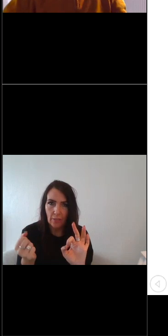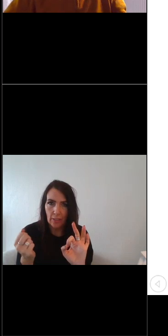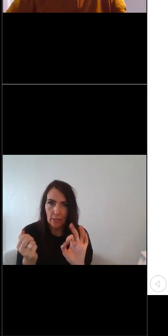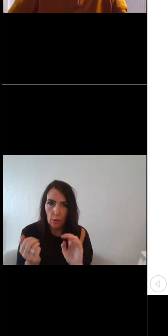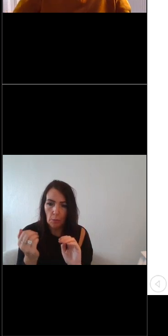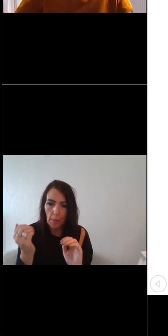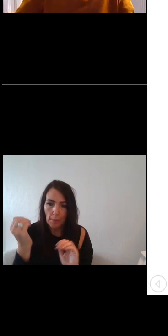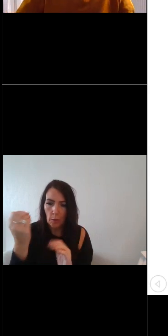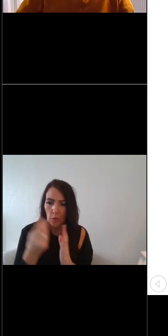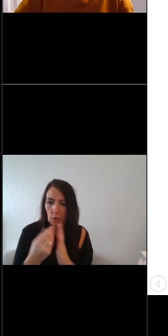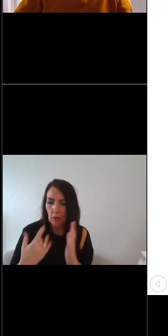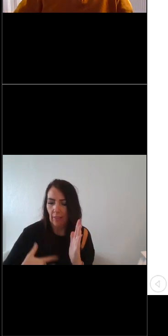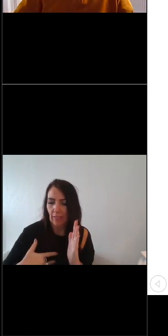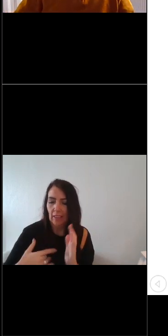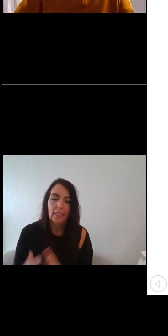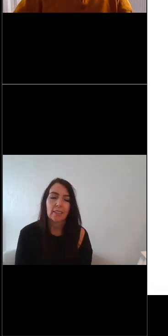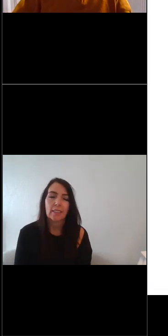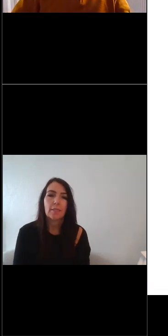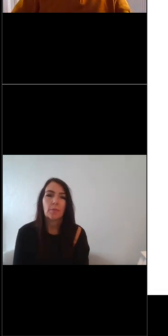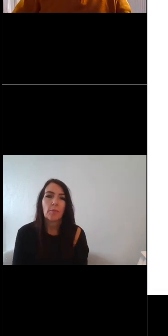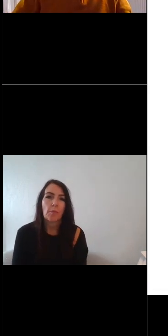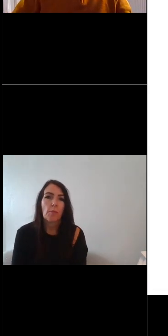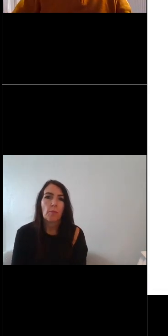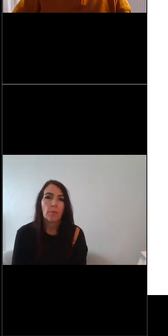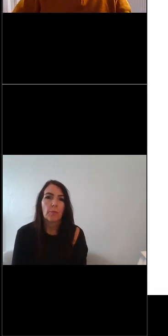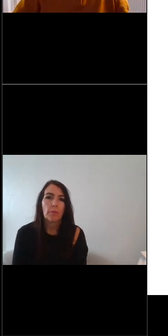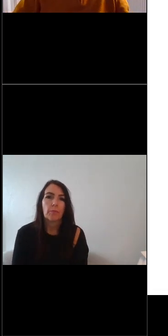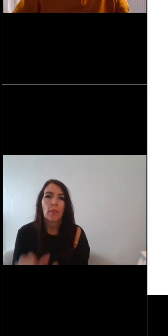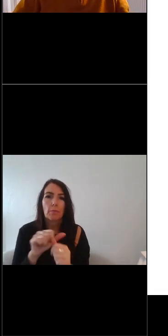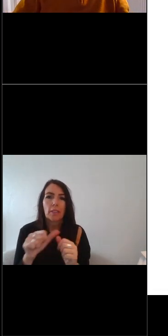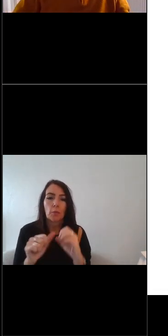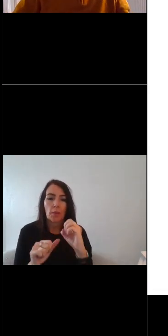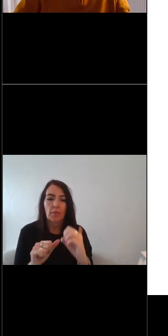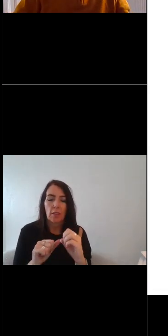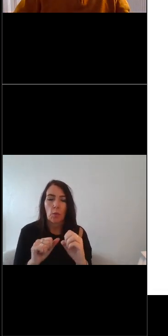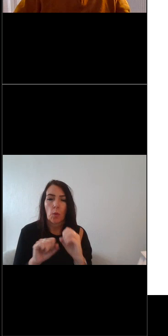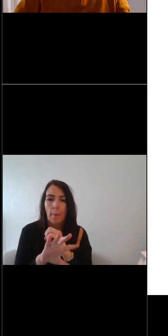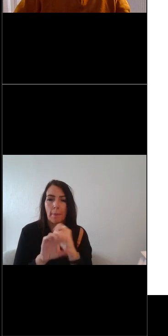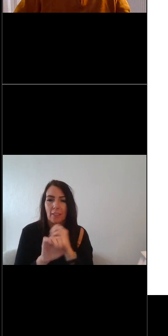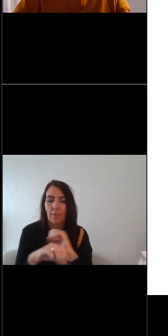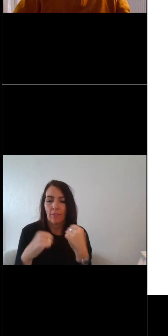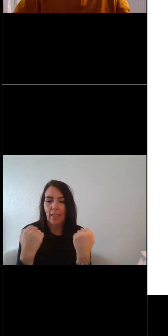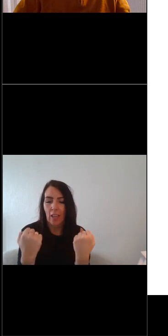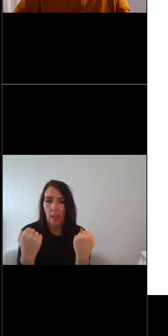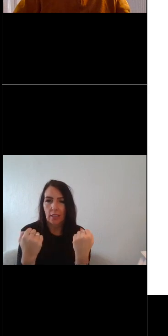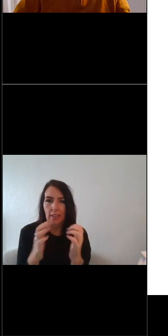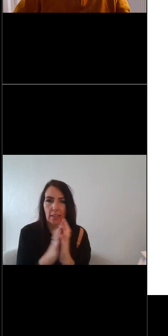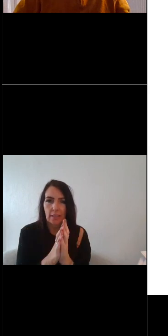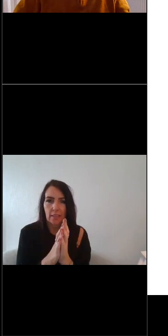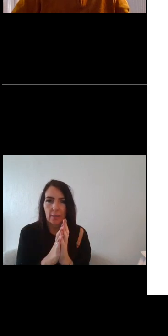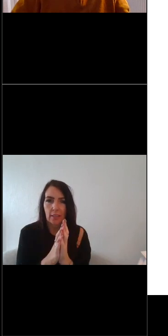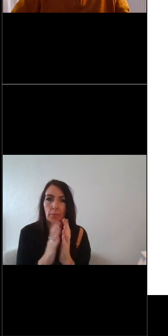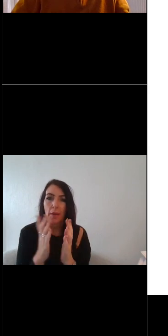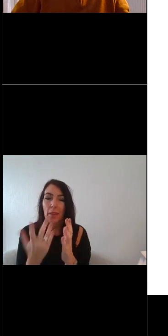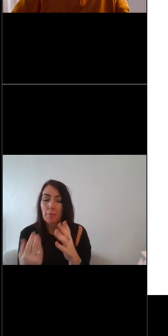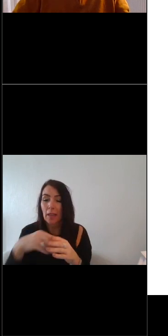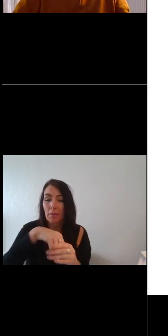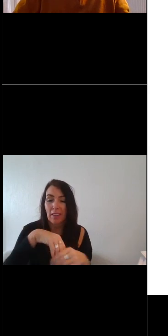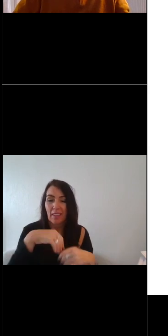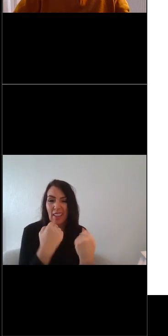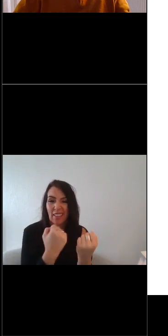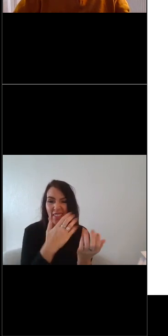living. It works much better with zero emission vehicles, although the cars do become part of the fleet emissions, so the scope